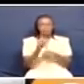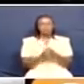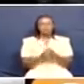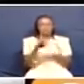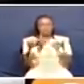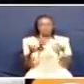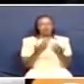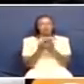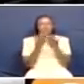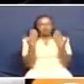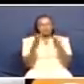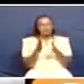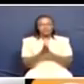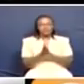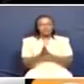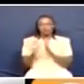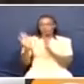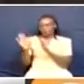just as an